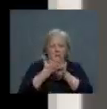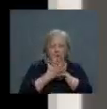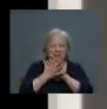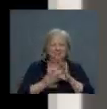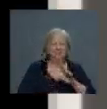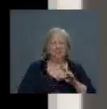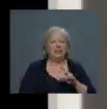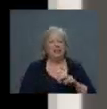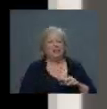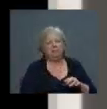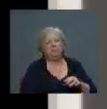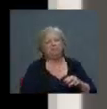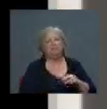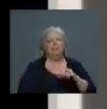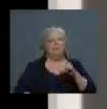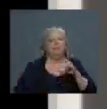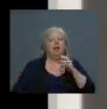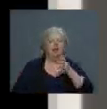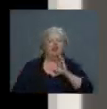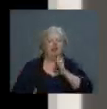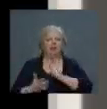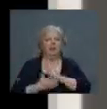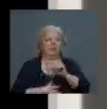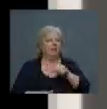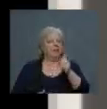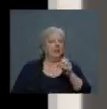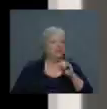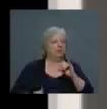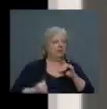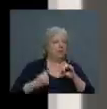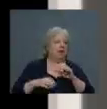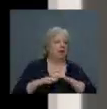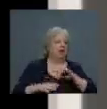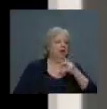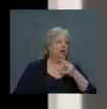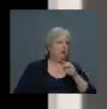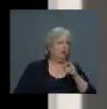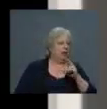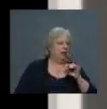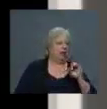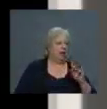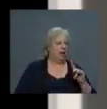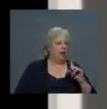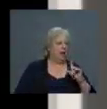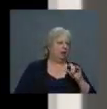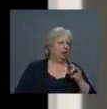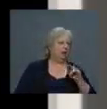Yeah. All right. So on the other side, on Herrick Lane,